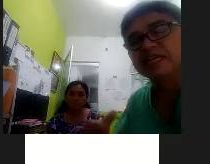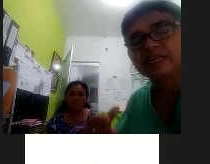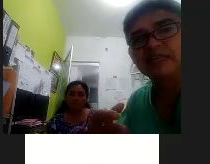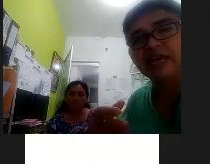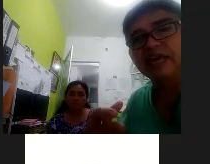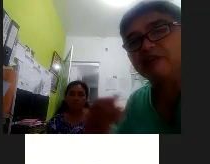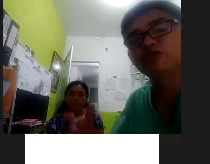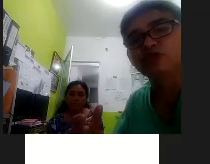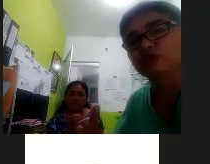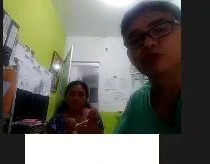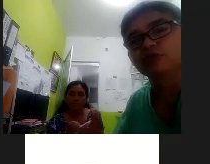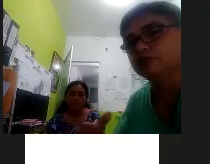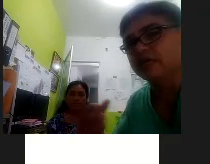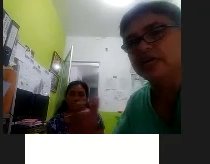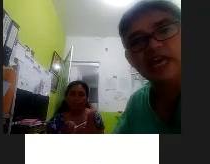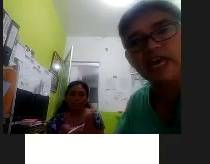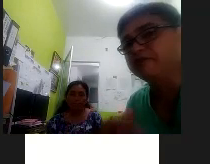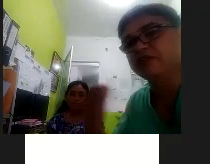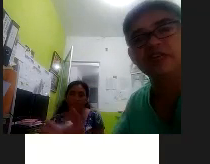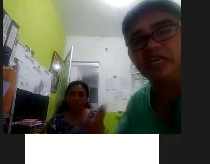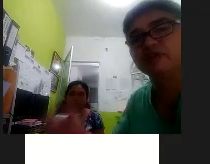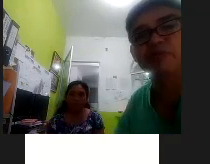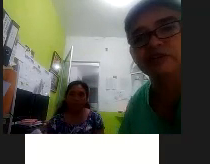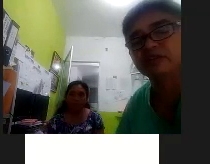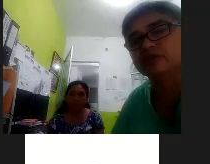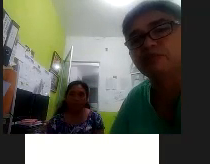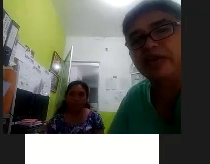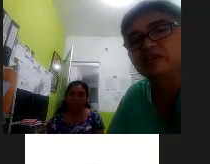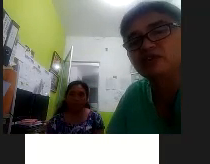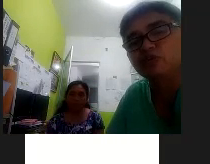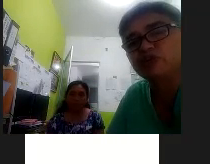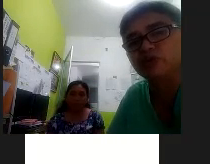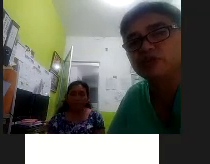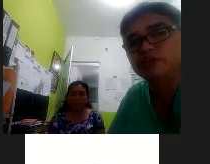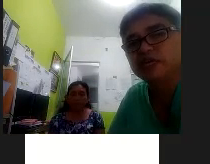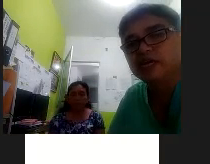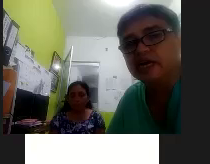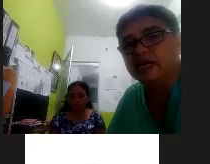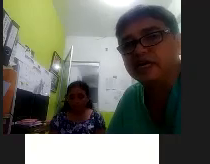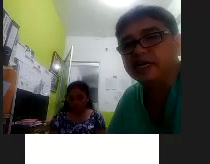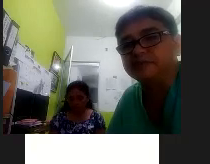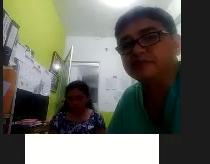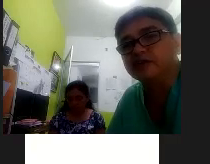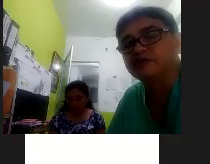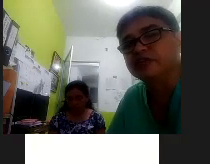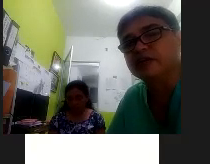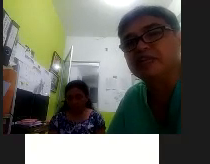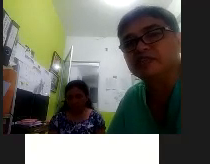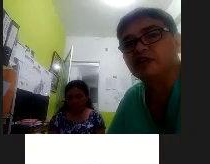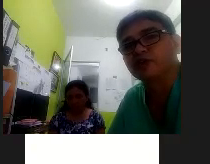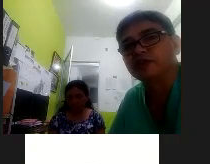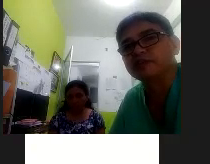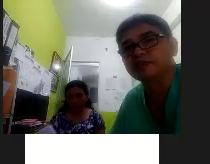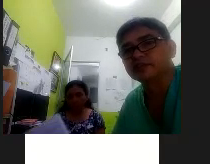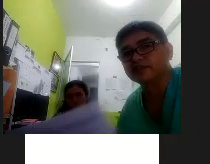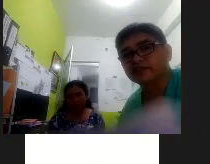something like they have to do every month. So it depends on the resource of the Ministry